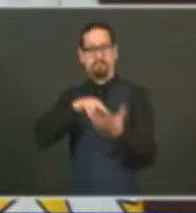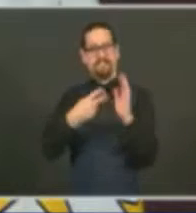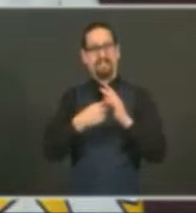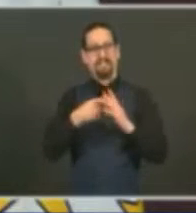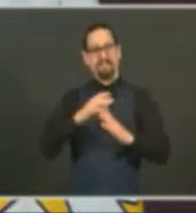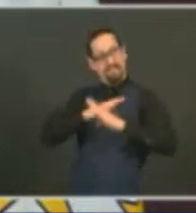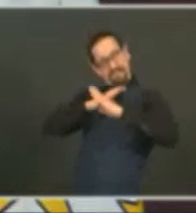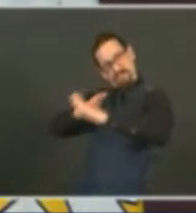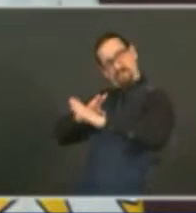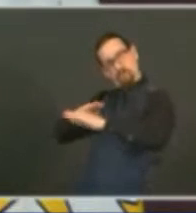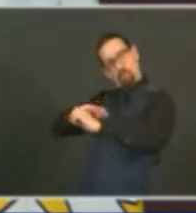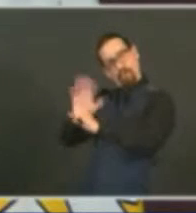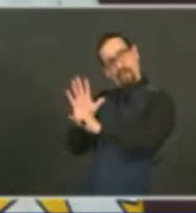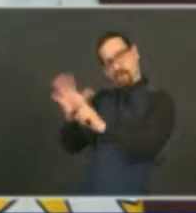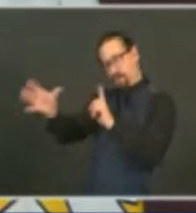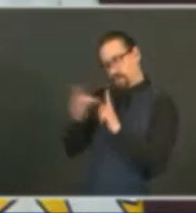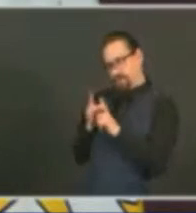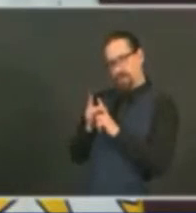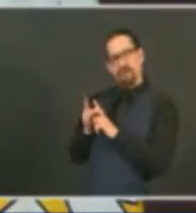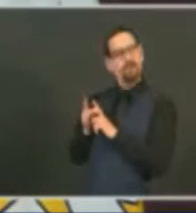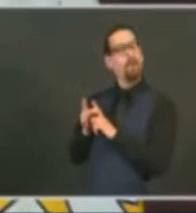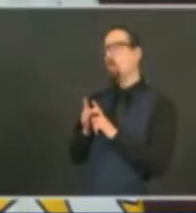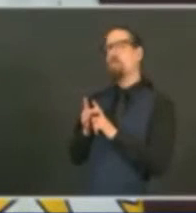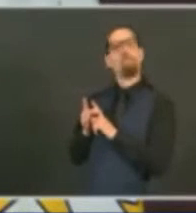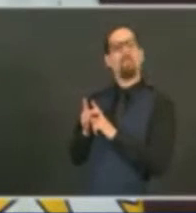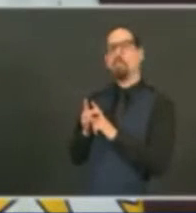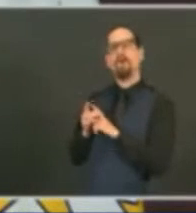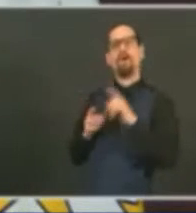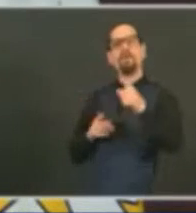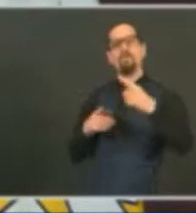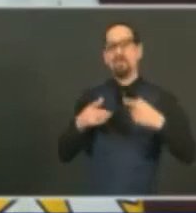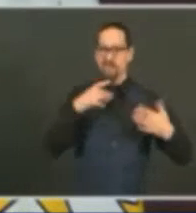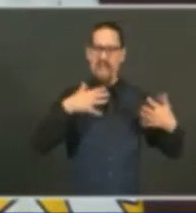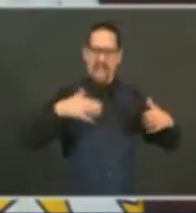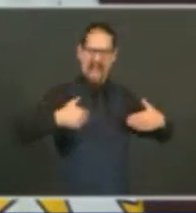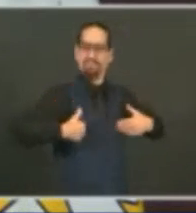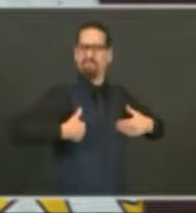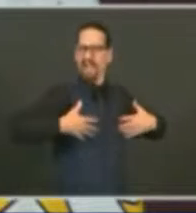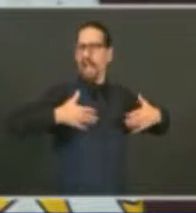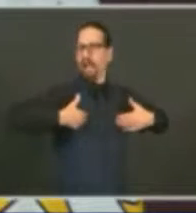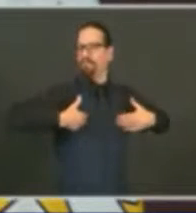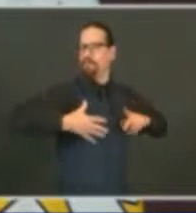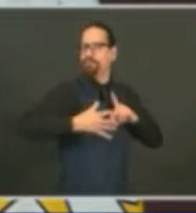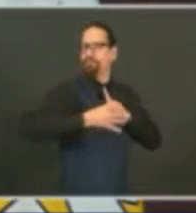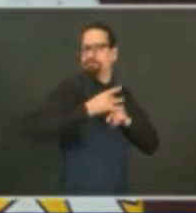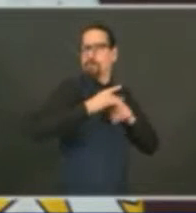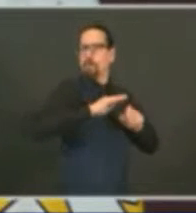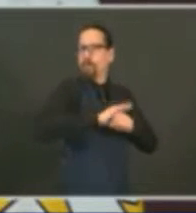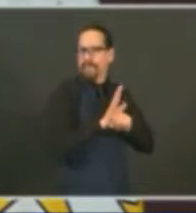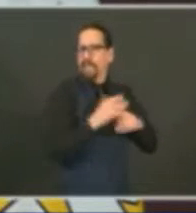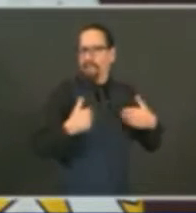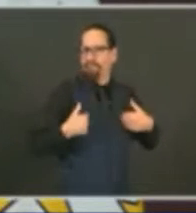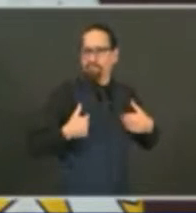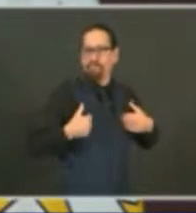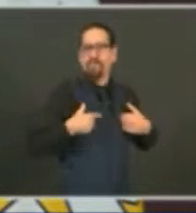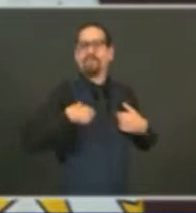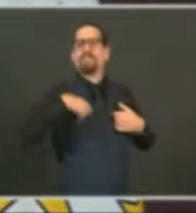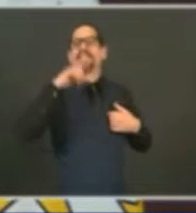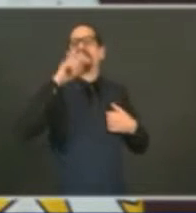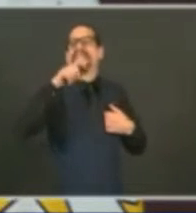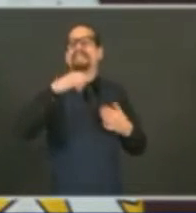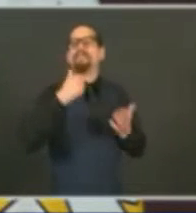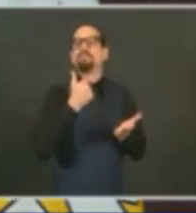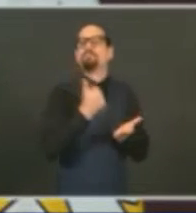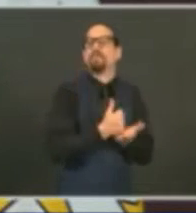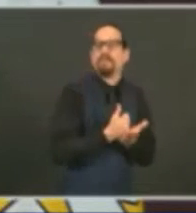for people who already have COVID-19. It is also reserved for people who are older and who have